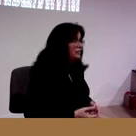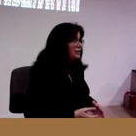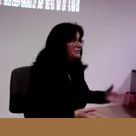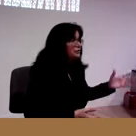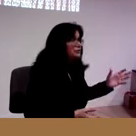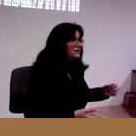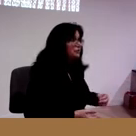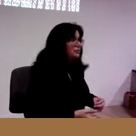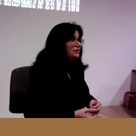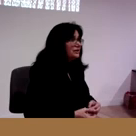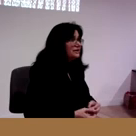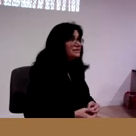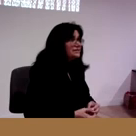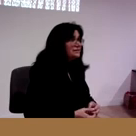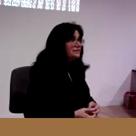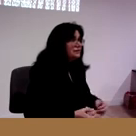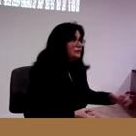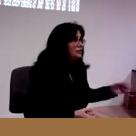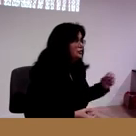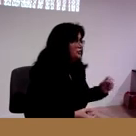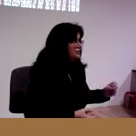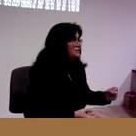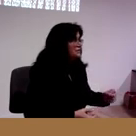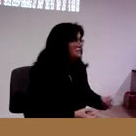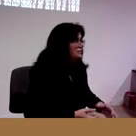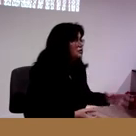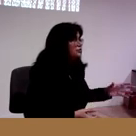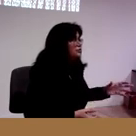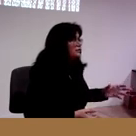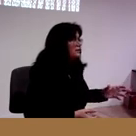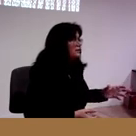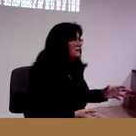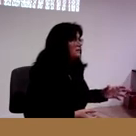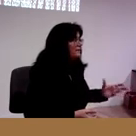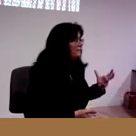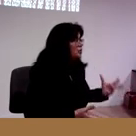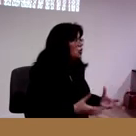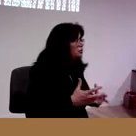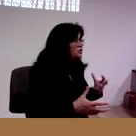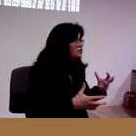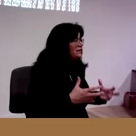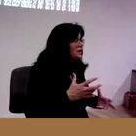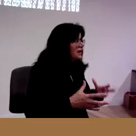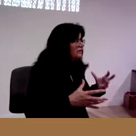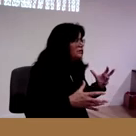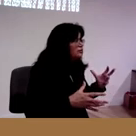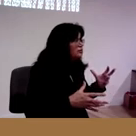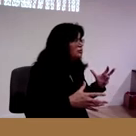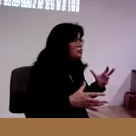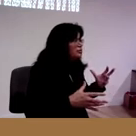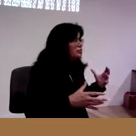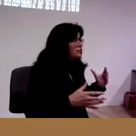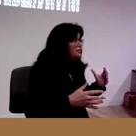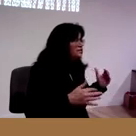You know, I'm still seeing it with my own kids, the first to do this, the first to do that, the constant having